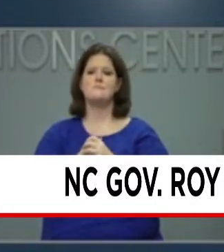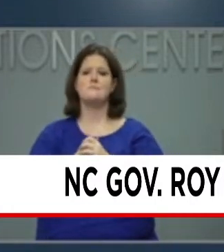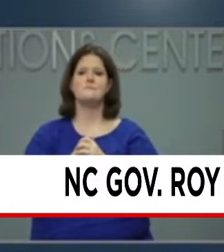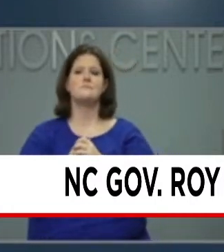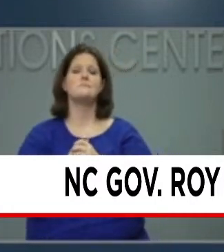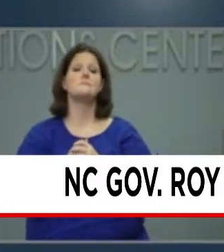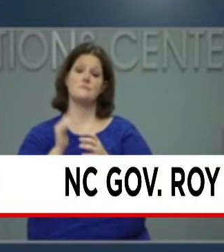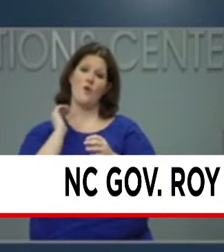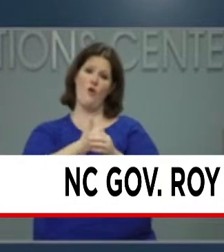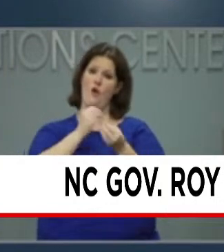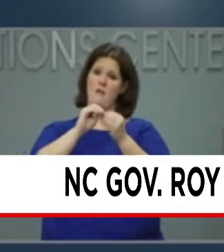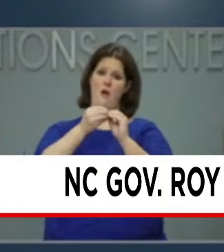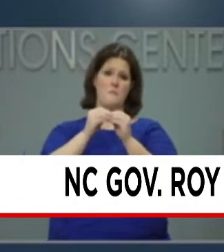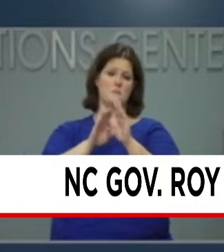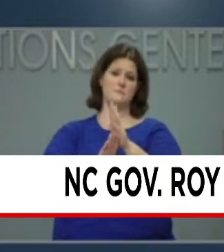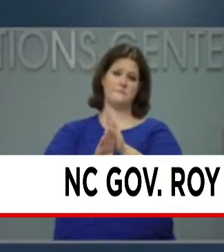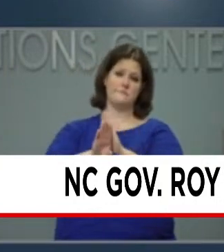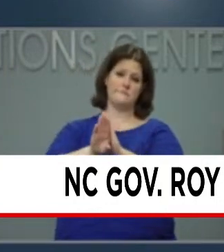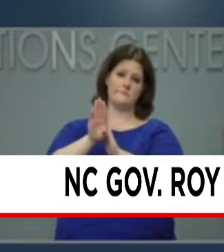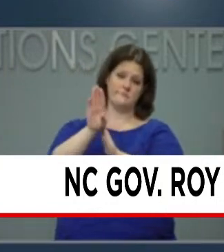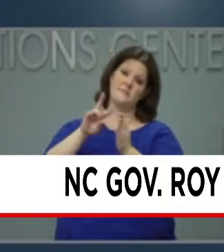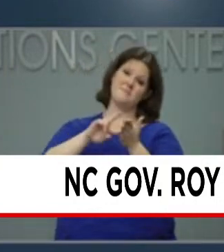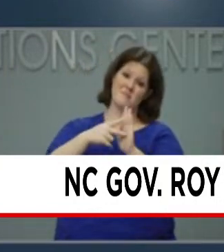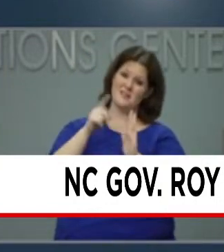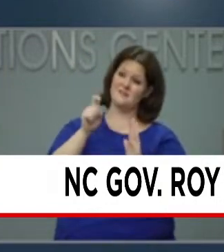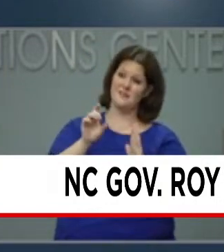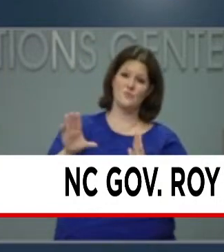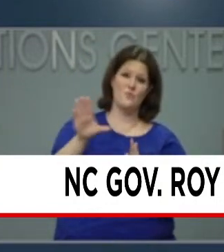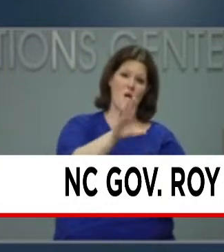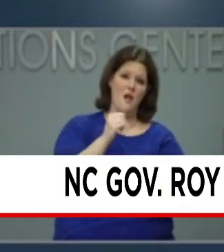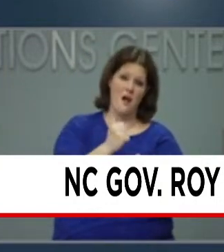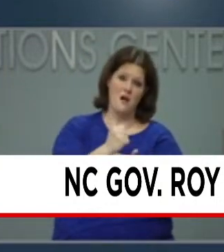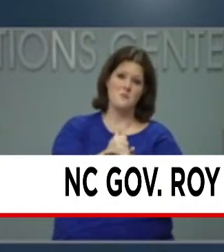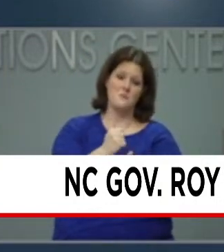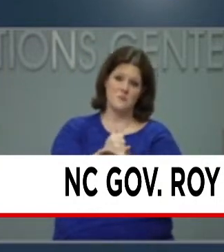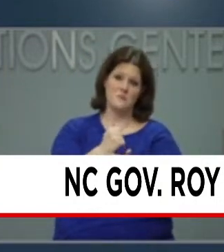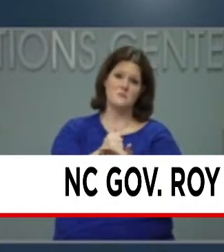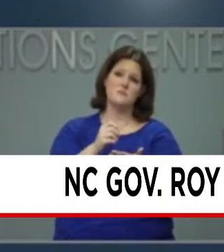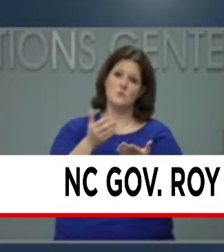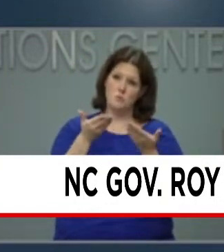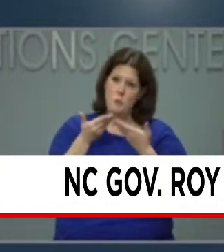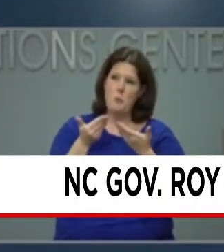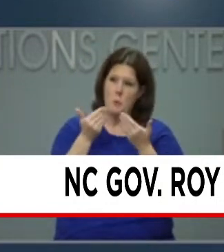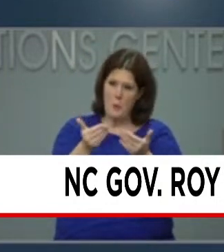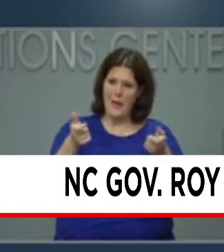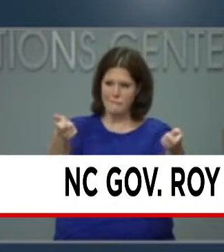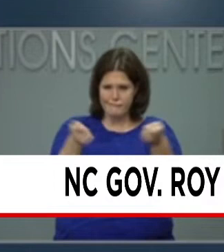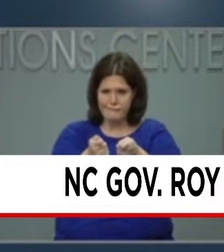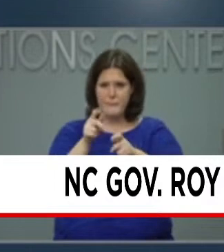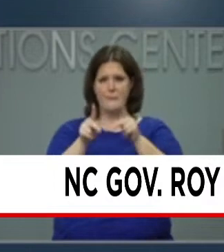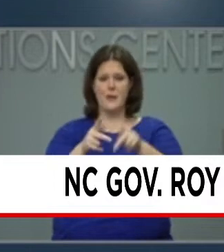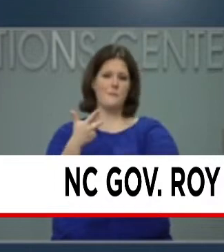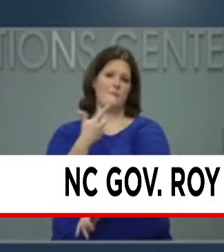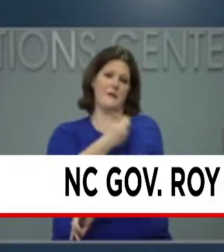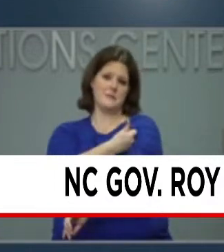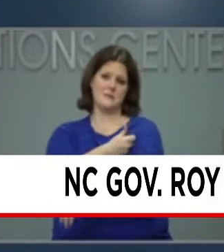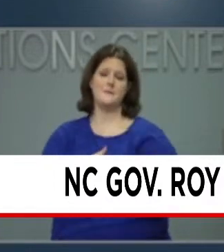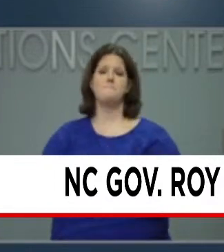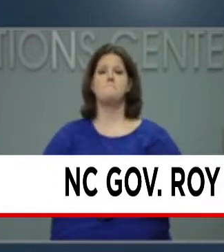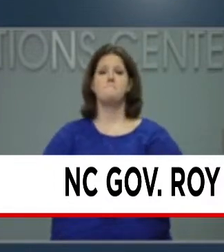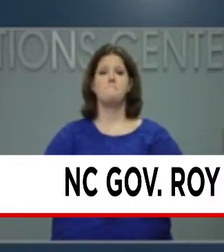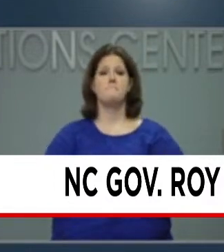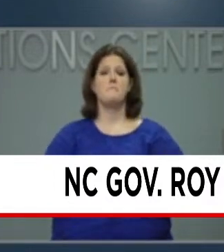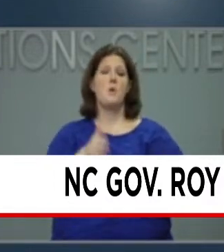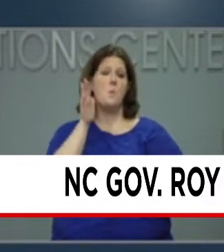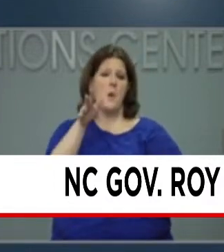need everyone coming together to help people get vaccinated. Let's take a look at our latest data. This first